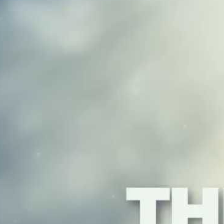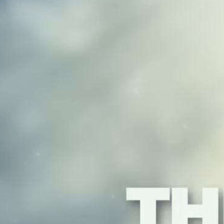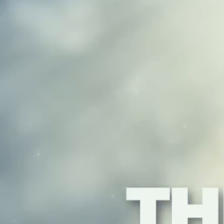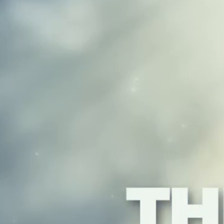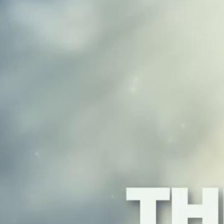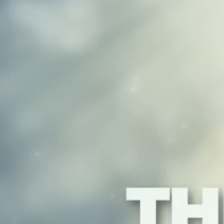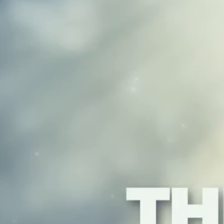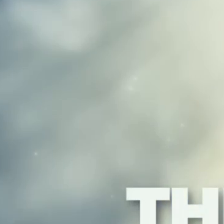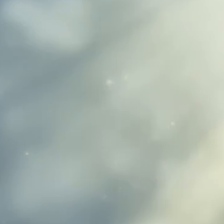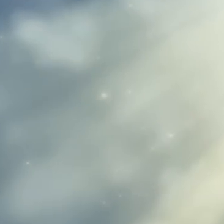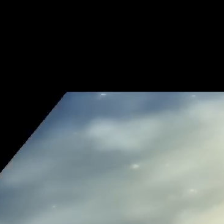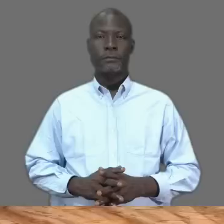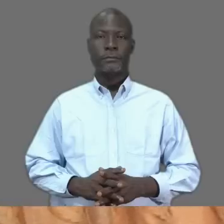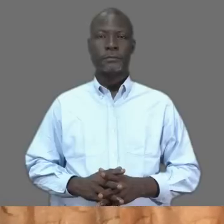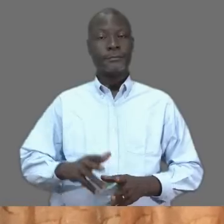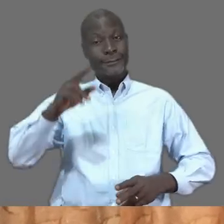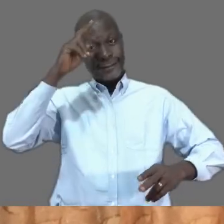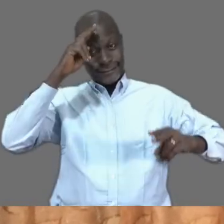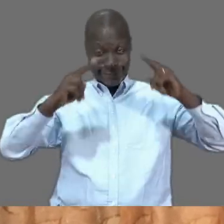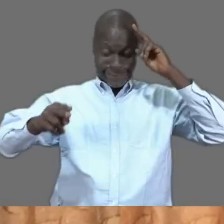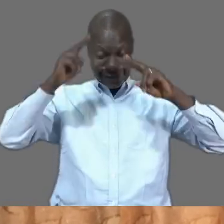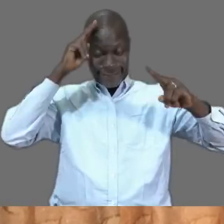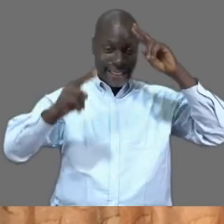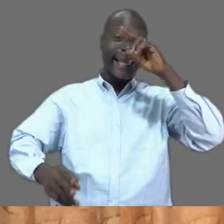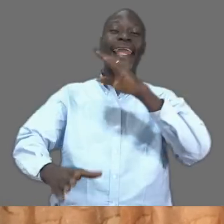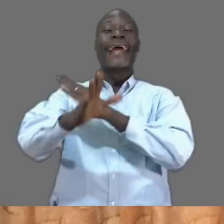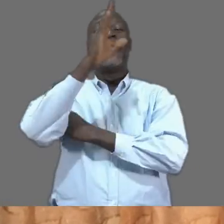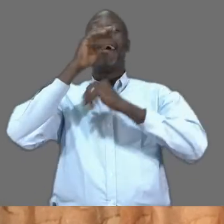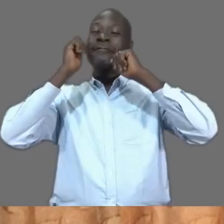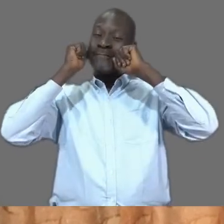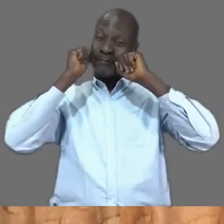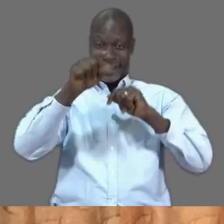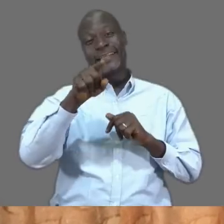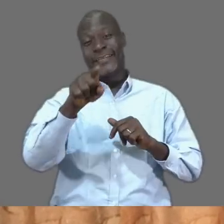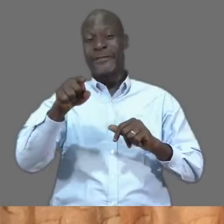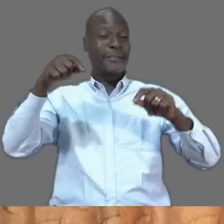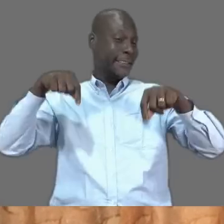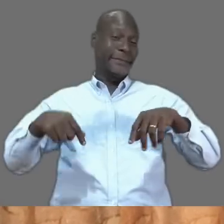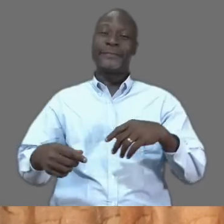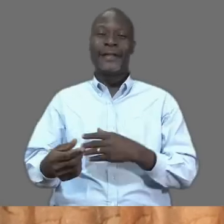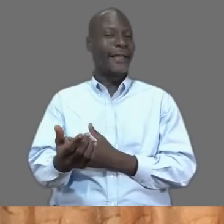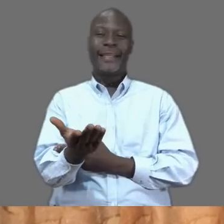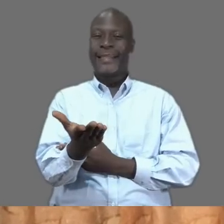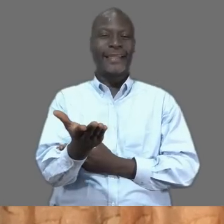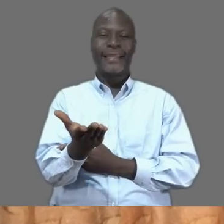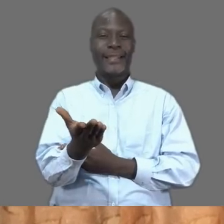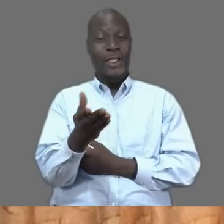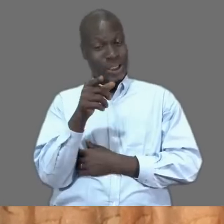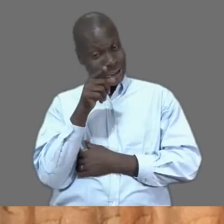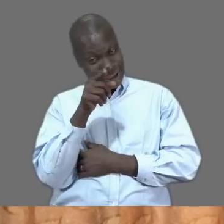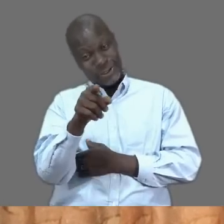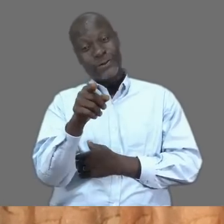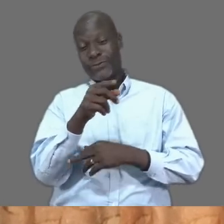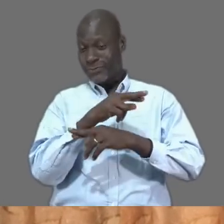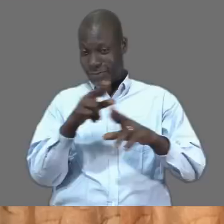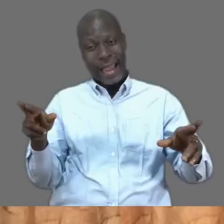the living. Good morning, Eradi Enshaw, and then Anopay. Sir, why you are dressed